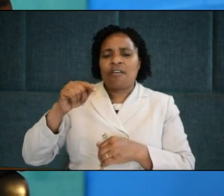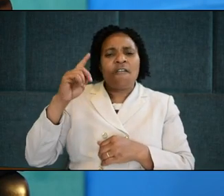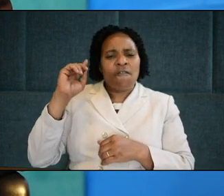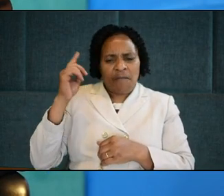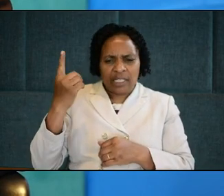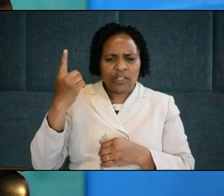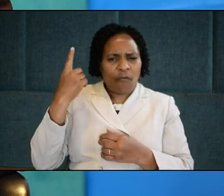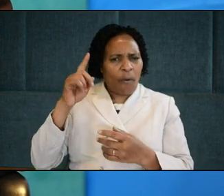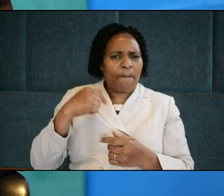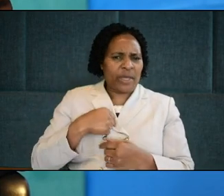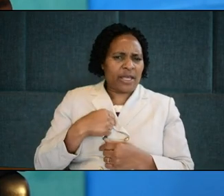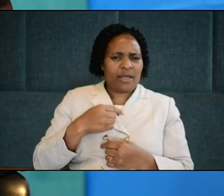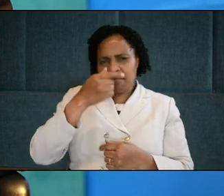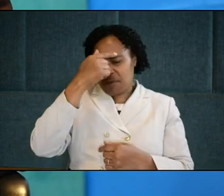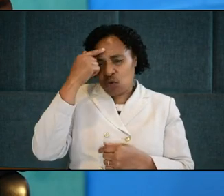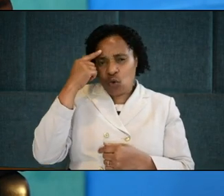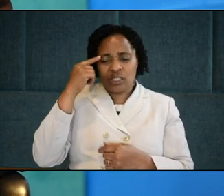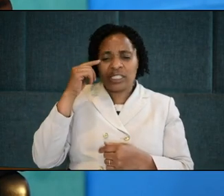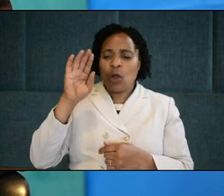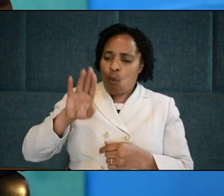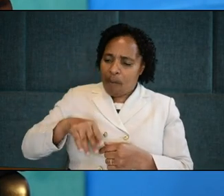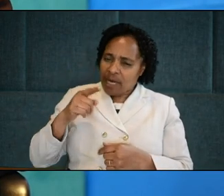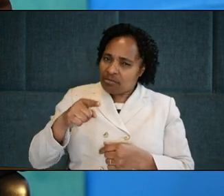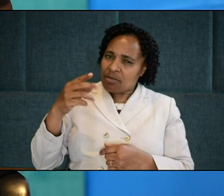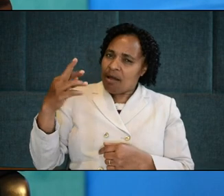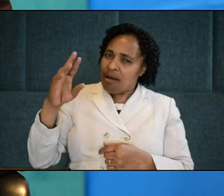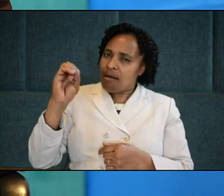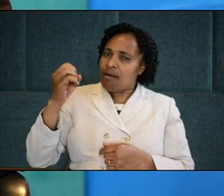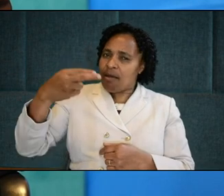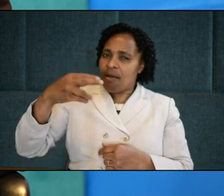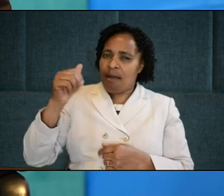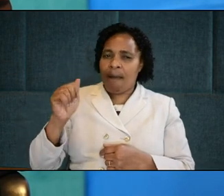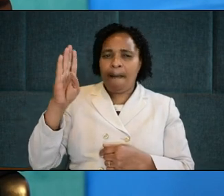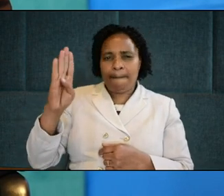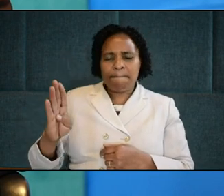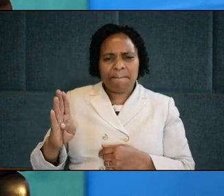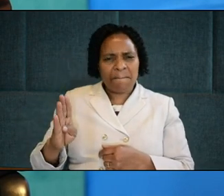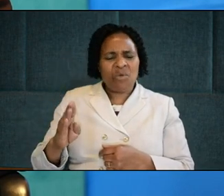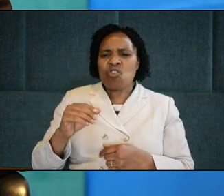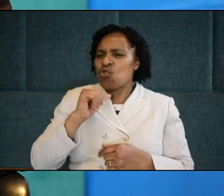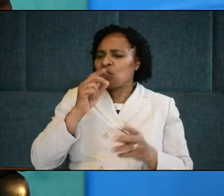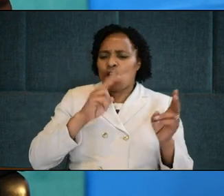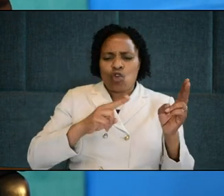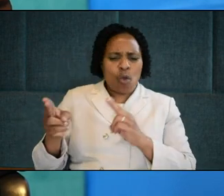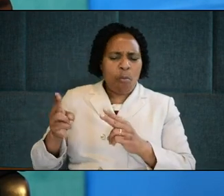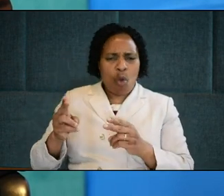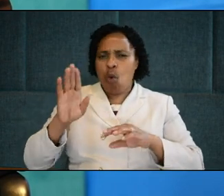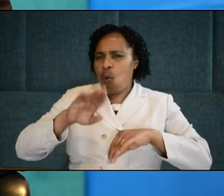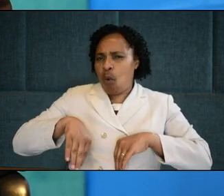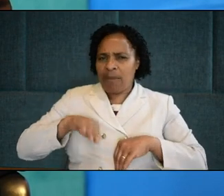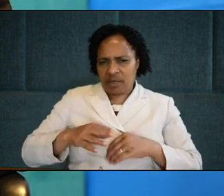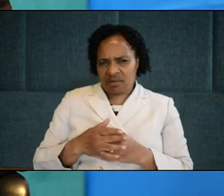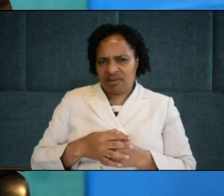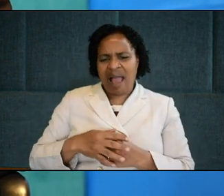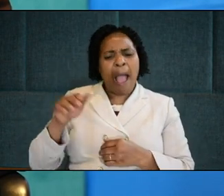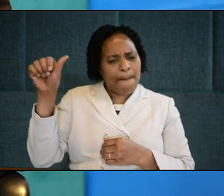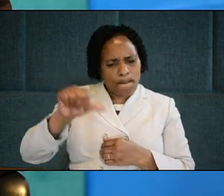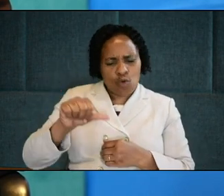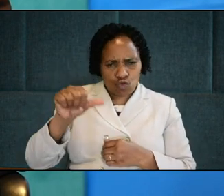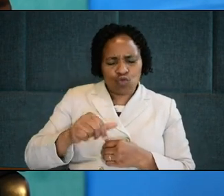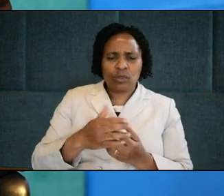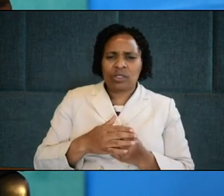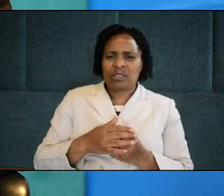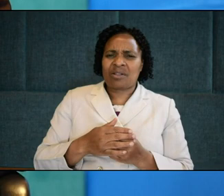because, you know, Rahab was not a normal woman. She was a harlot, it says in the Bible. And a harlot is known as